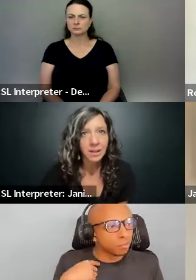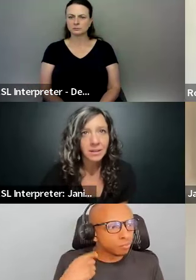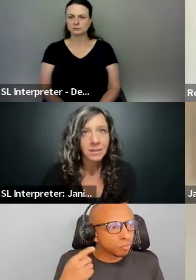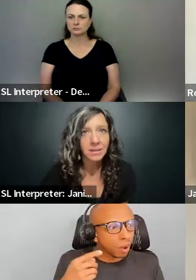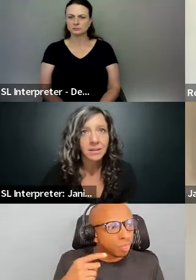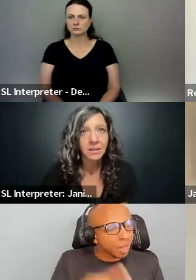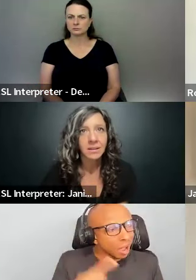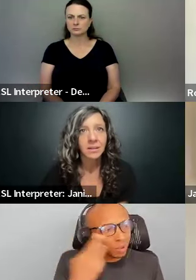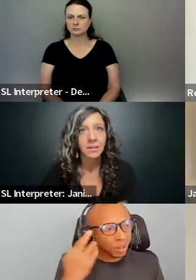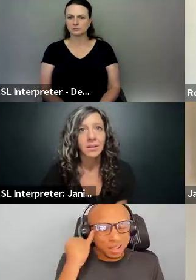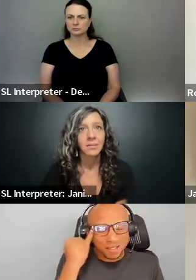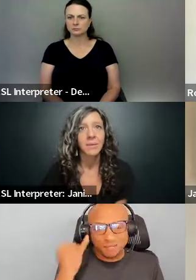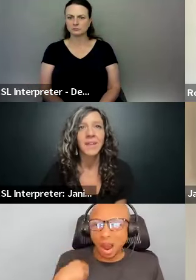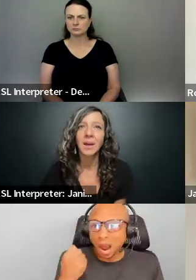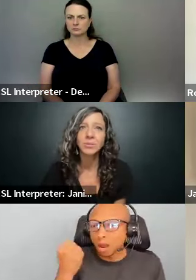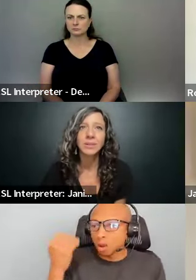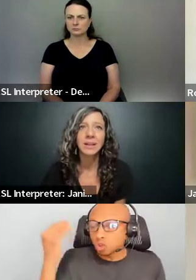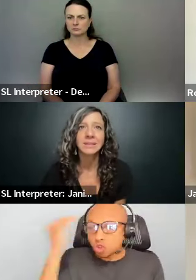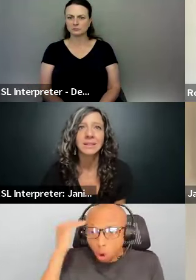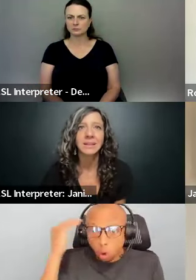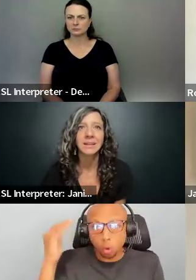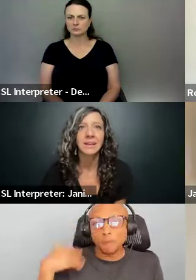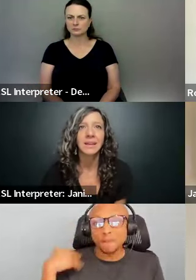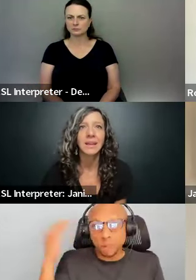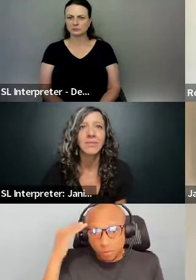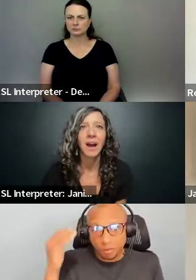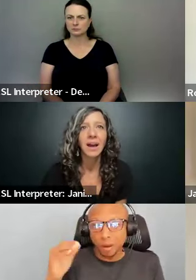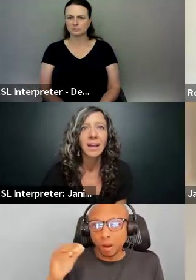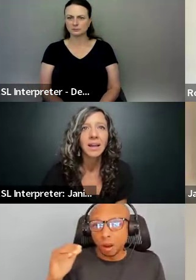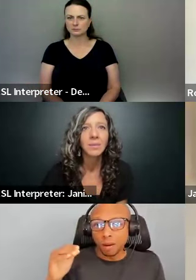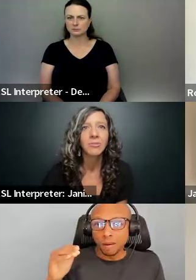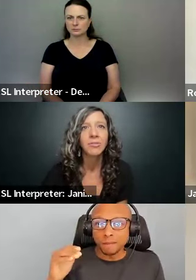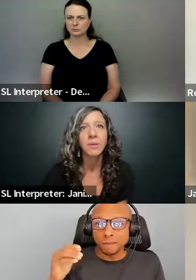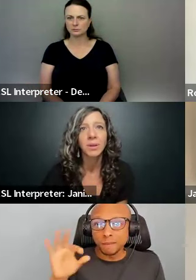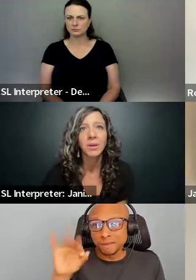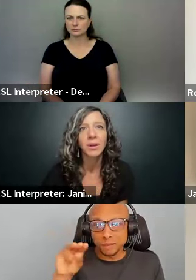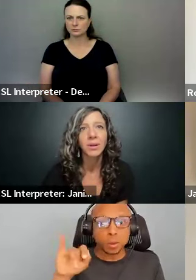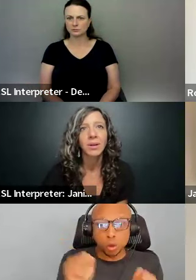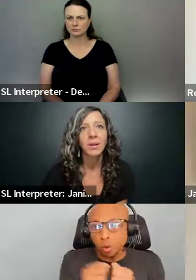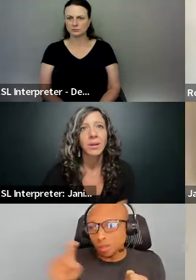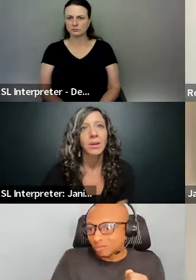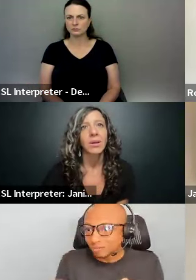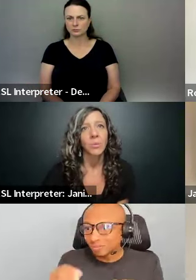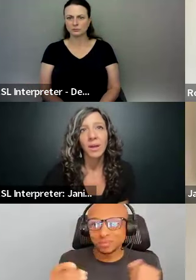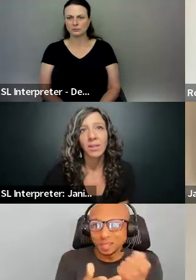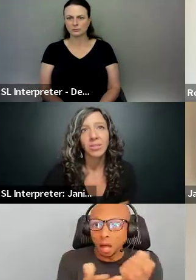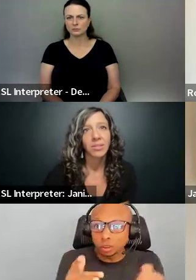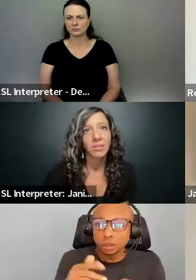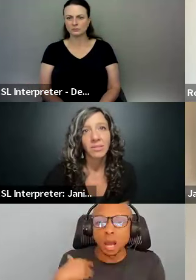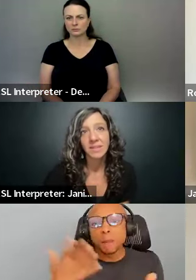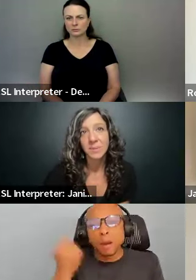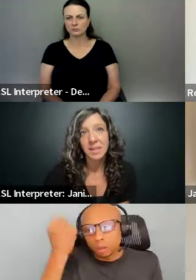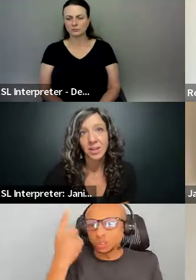I agree. But then I was realizing, if I am familiar